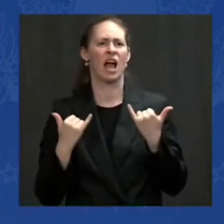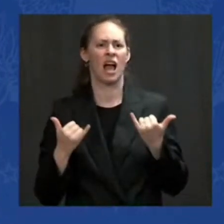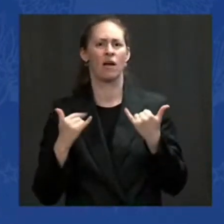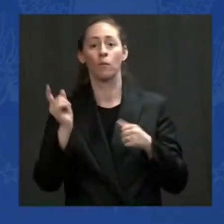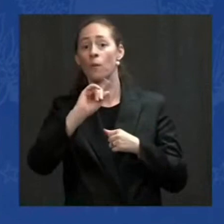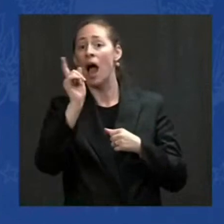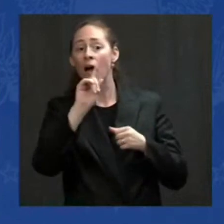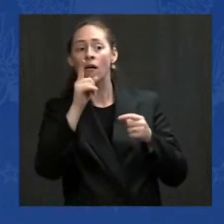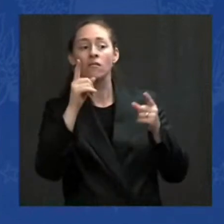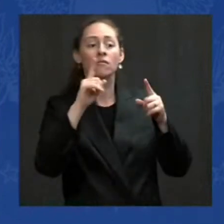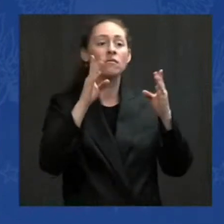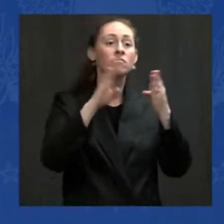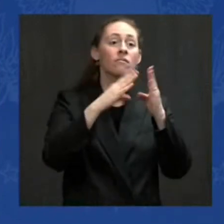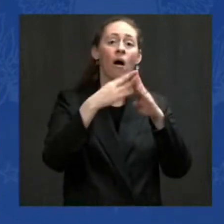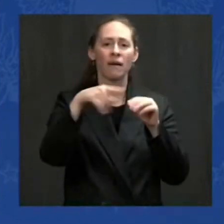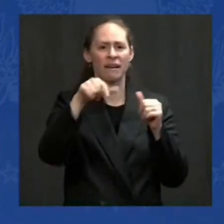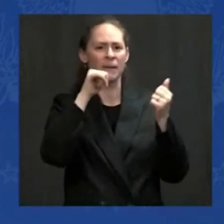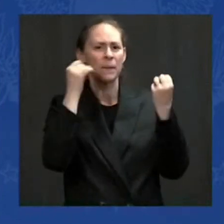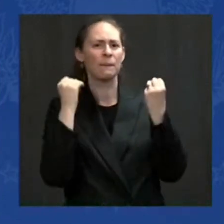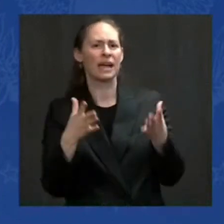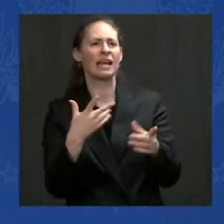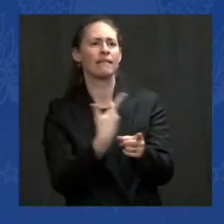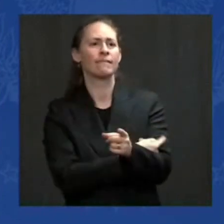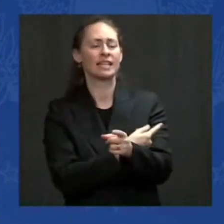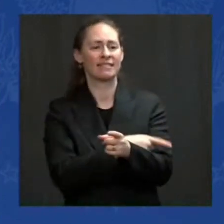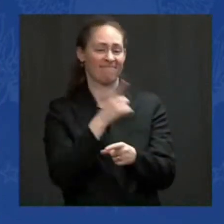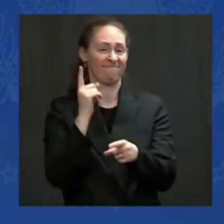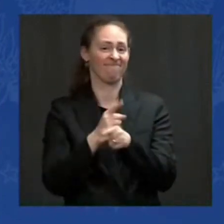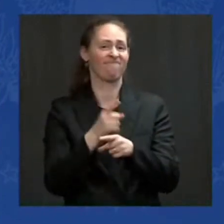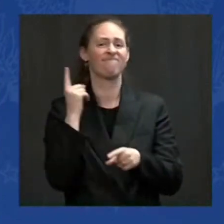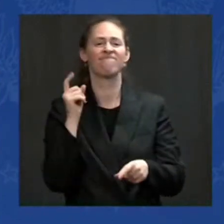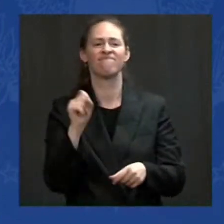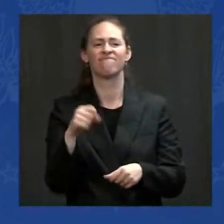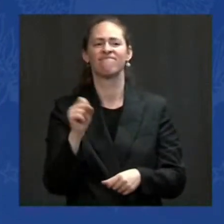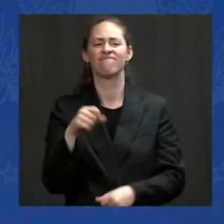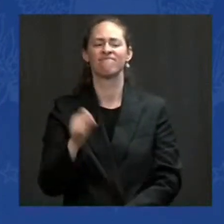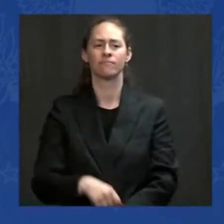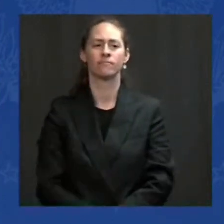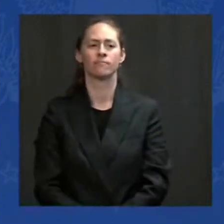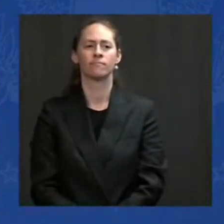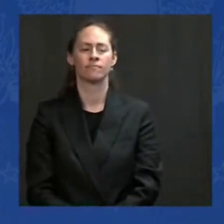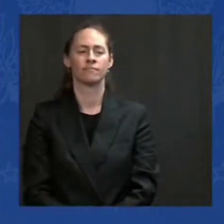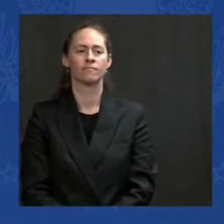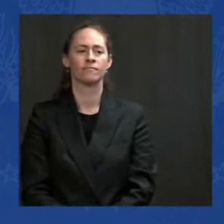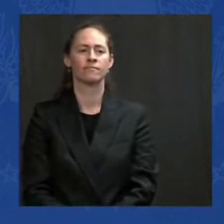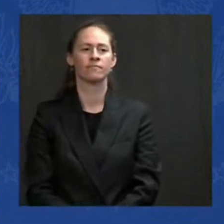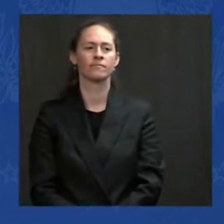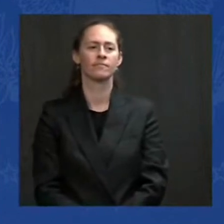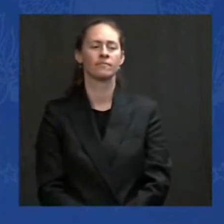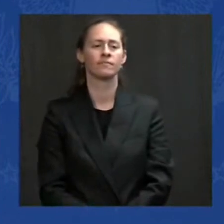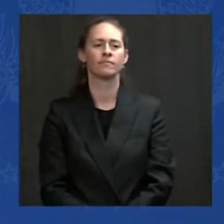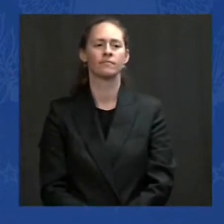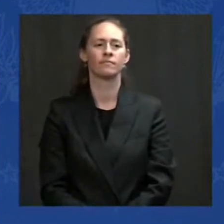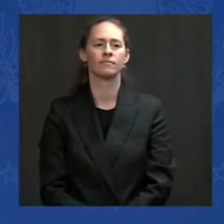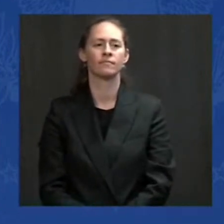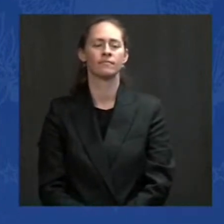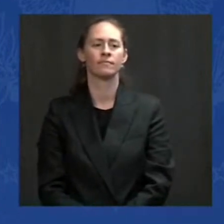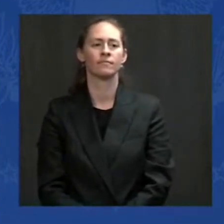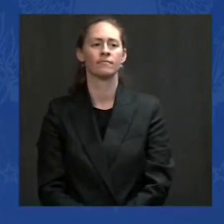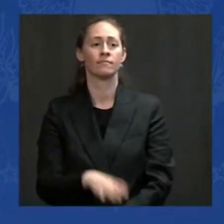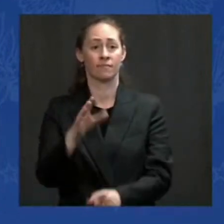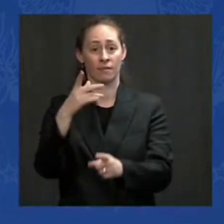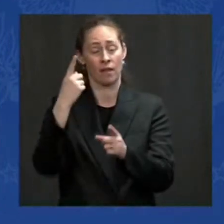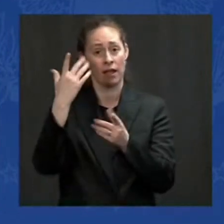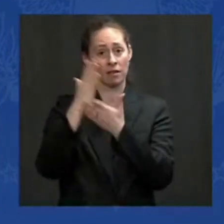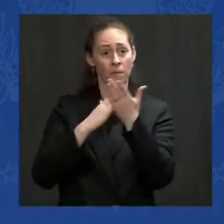vaccination. So the logical question one asks is that the vaccines that we are using, how effective are